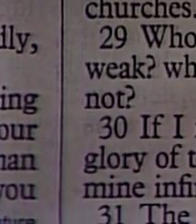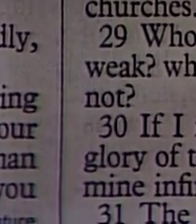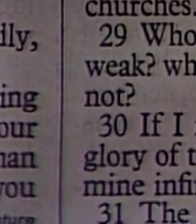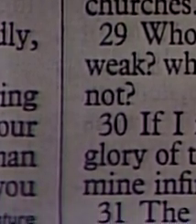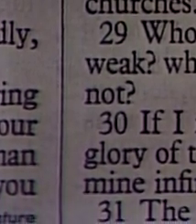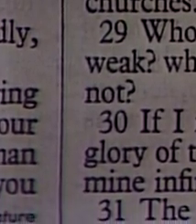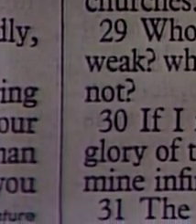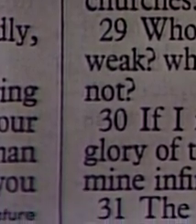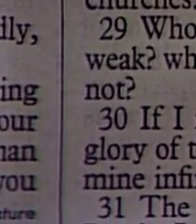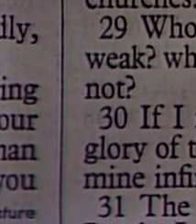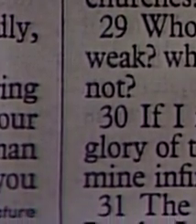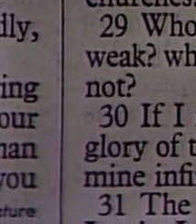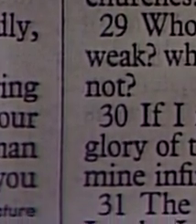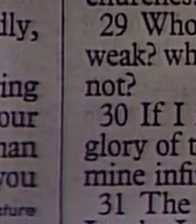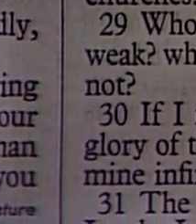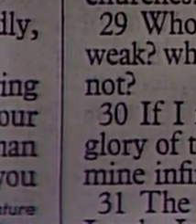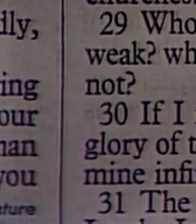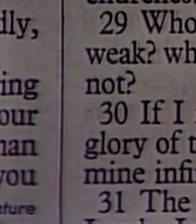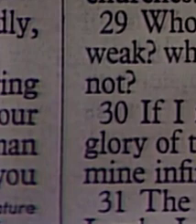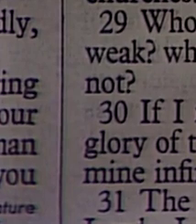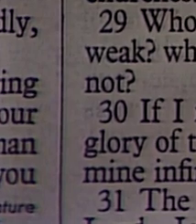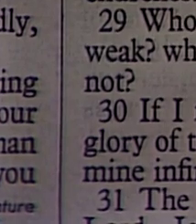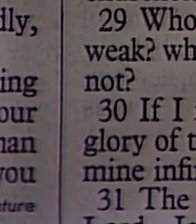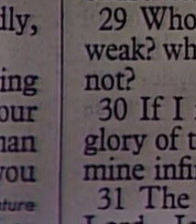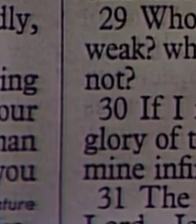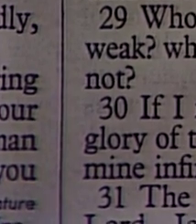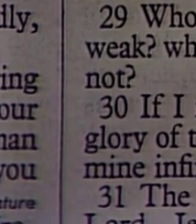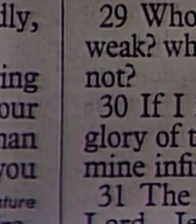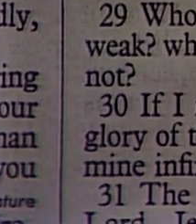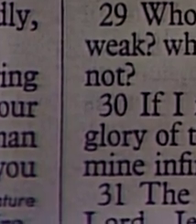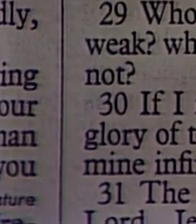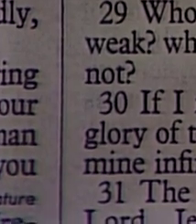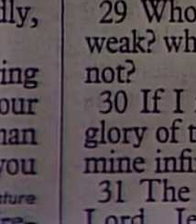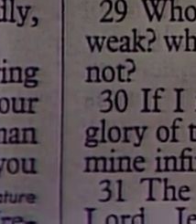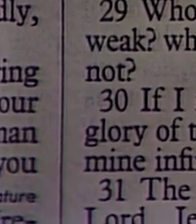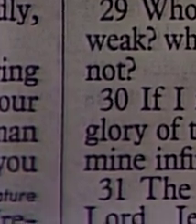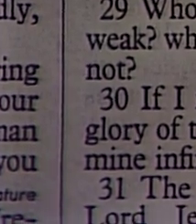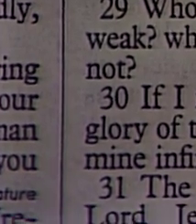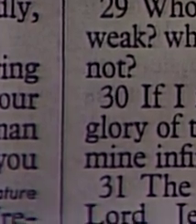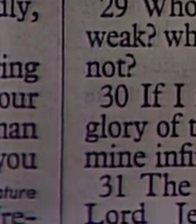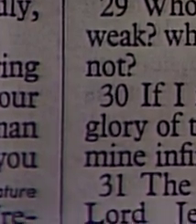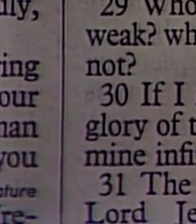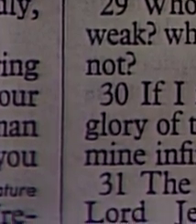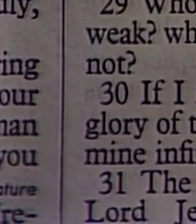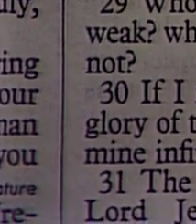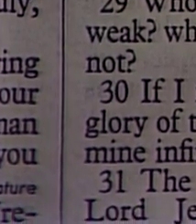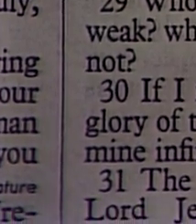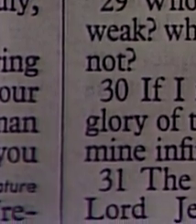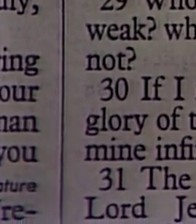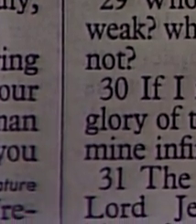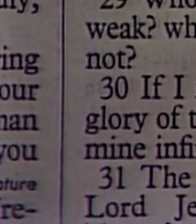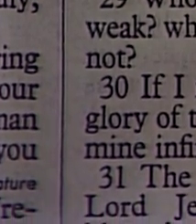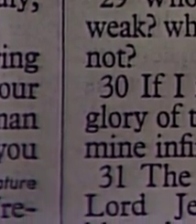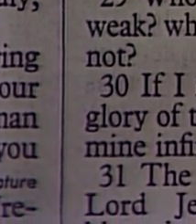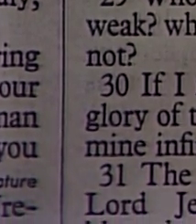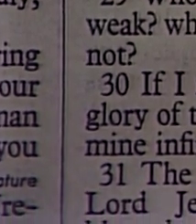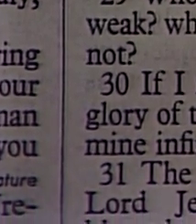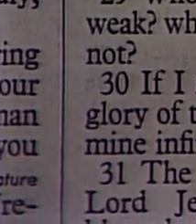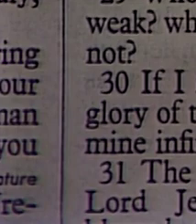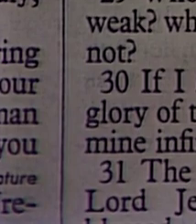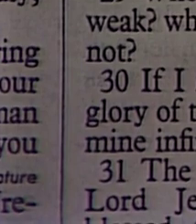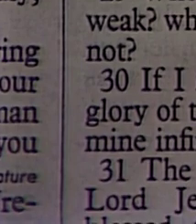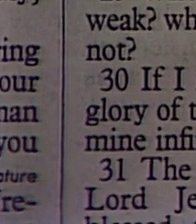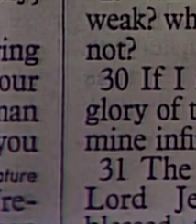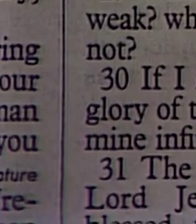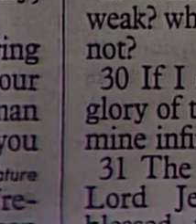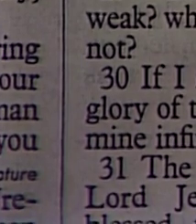in cold and nakedness. And then he added this verse, beside those things that are without, and those were enough to kill